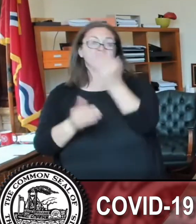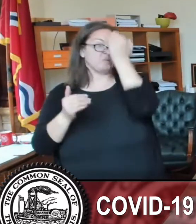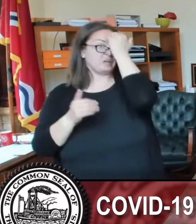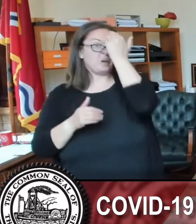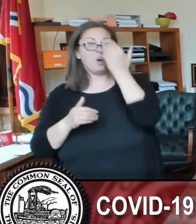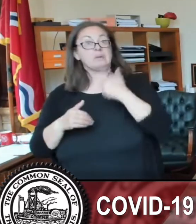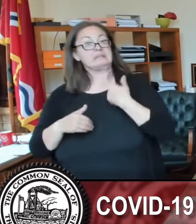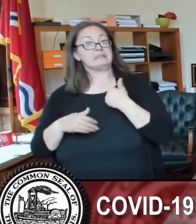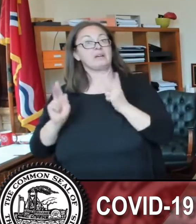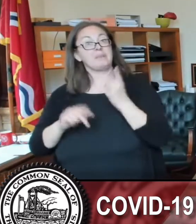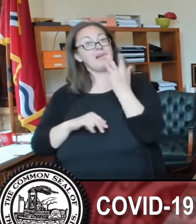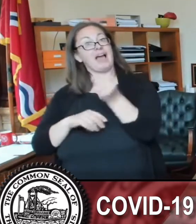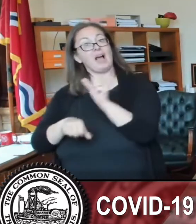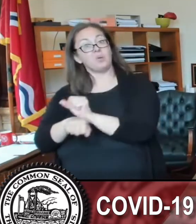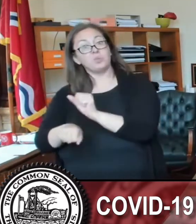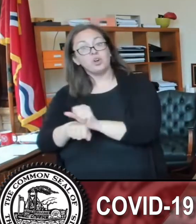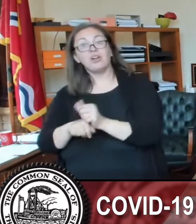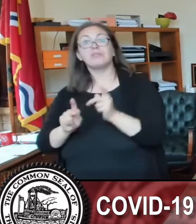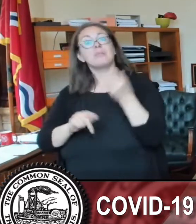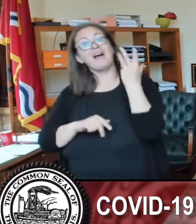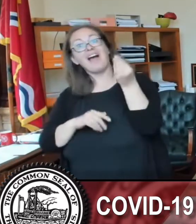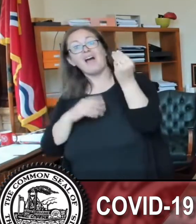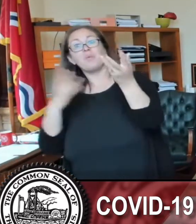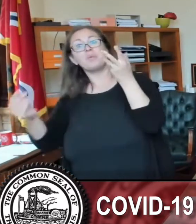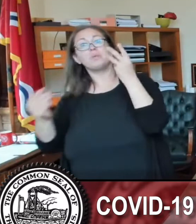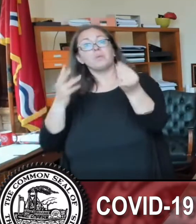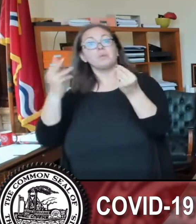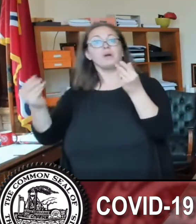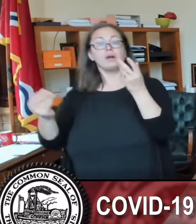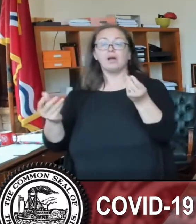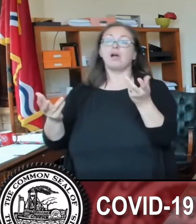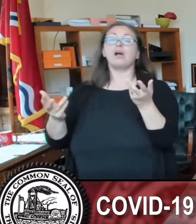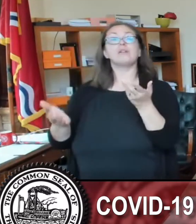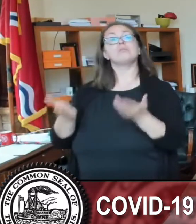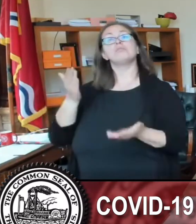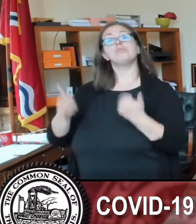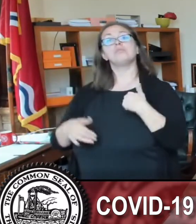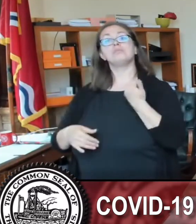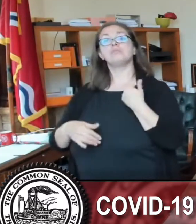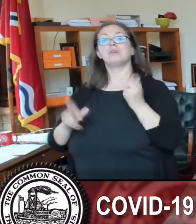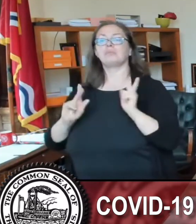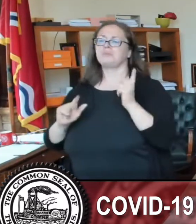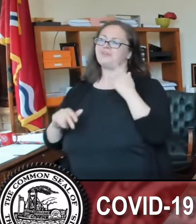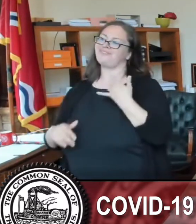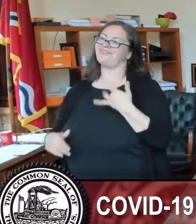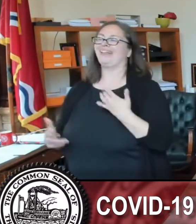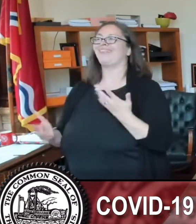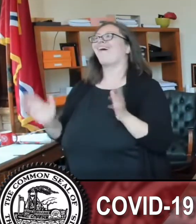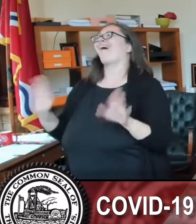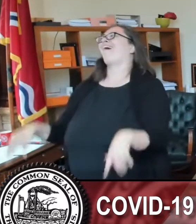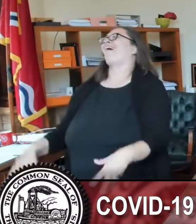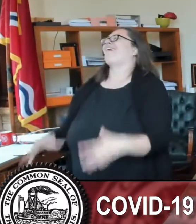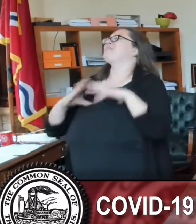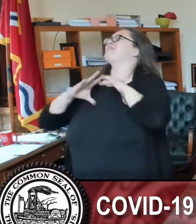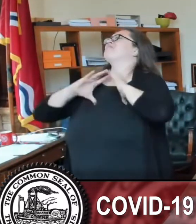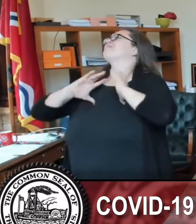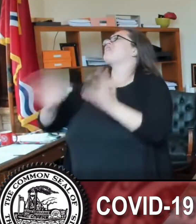out working again, we're all out going out, and maybe young people sometimes feel a bit